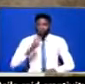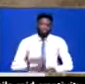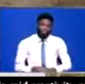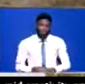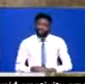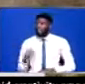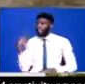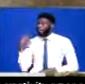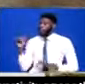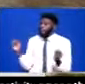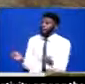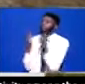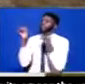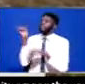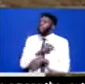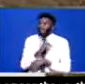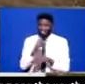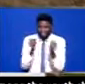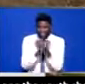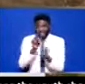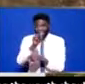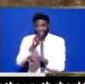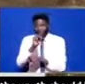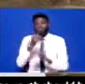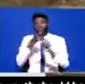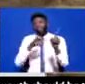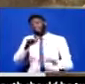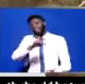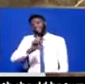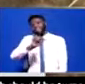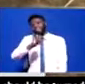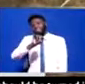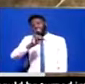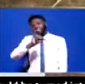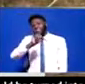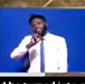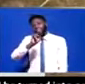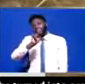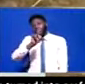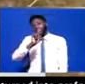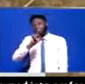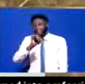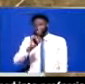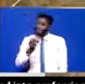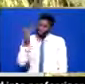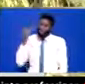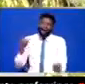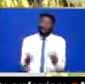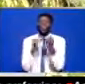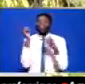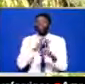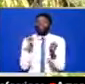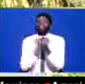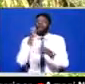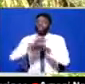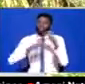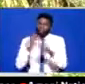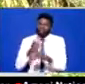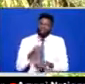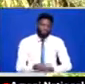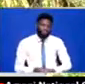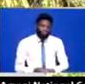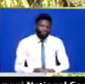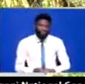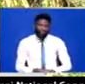occurred just 10 kilometers from Sidindi where another deadly fuel tanker accident occurred decades ago. A village in